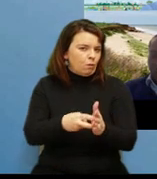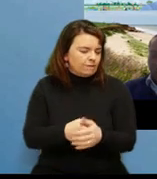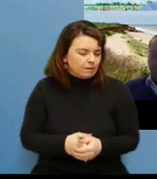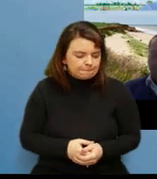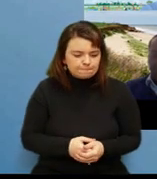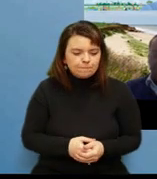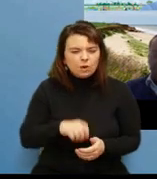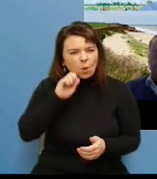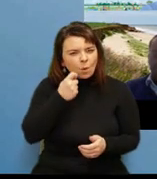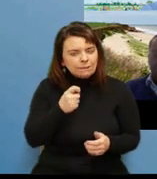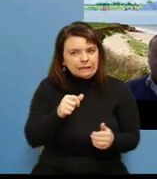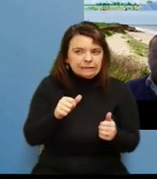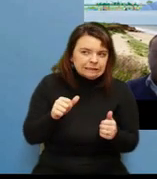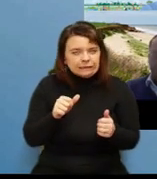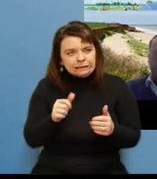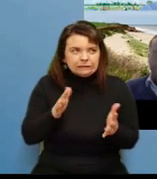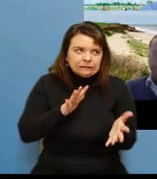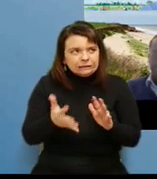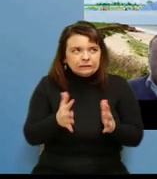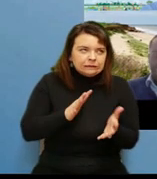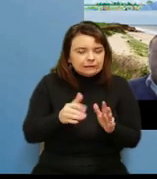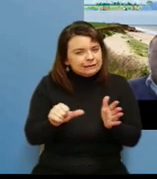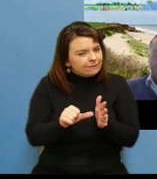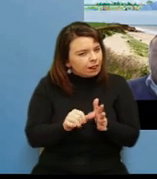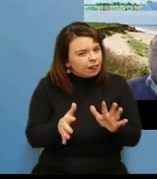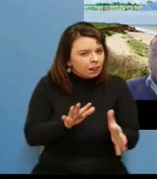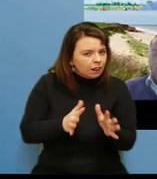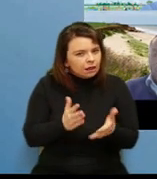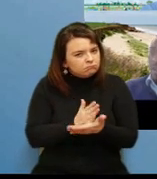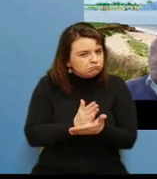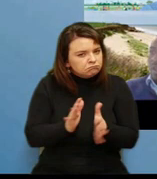It's going to be tight. It's going to be a close call.